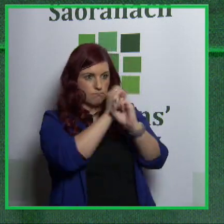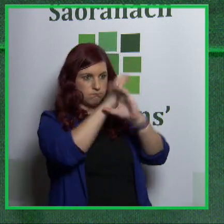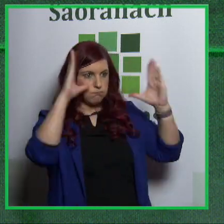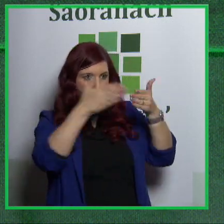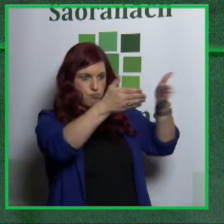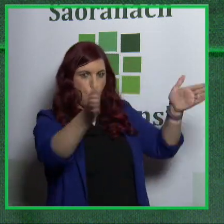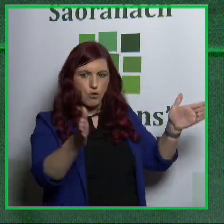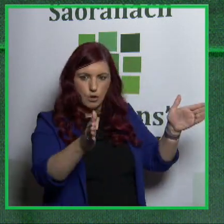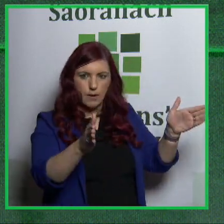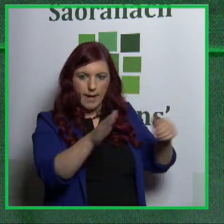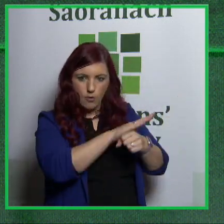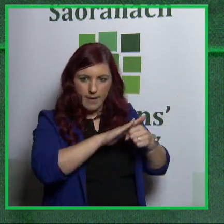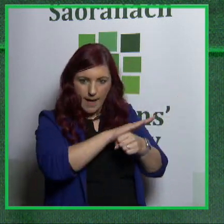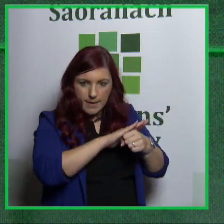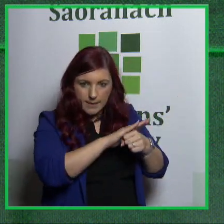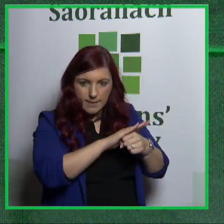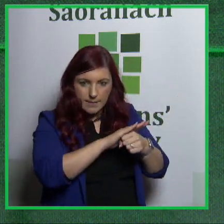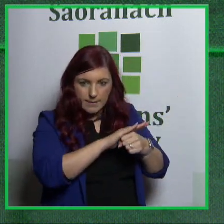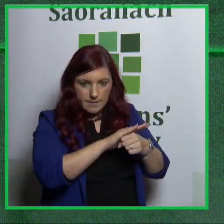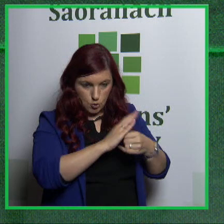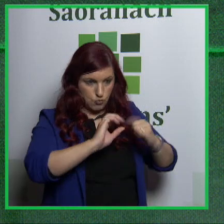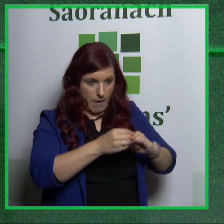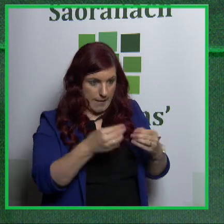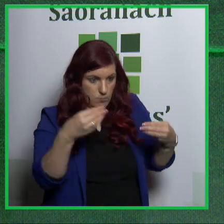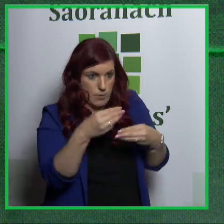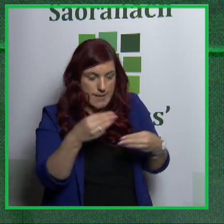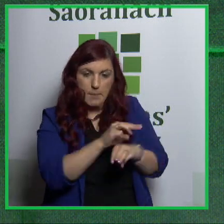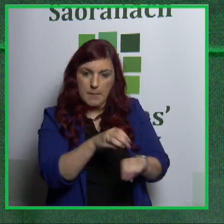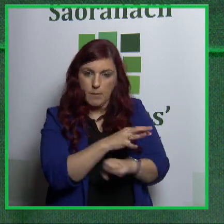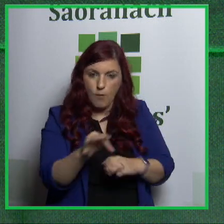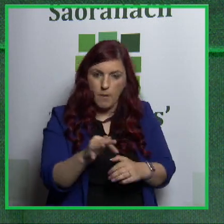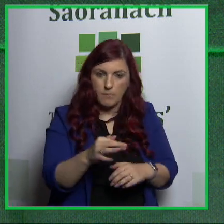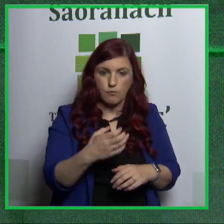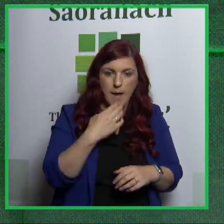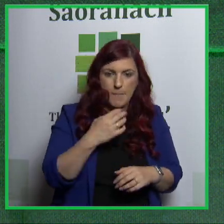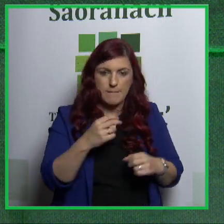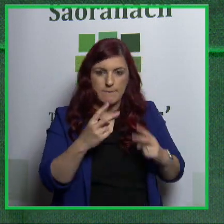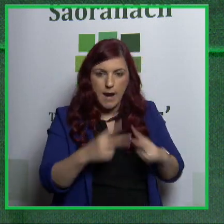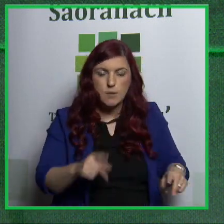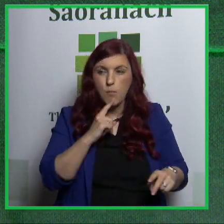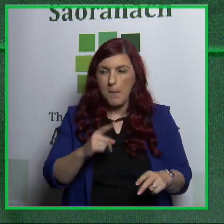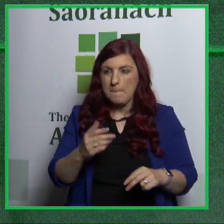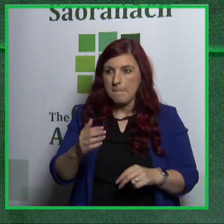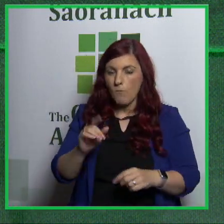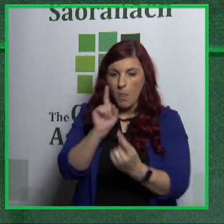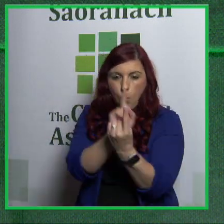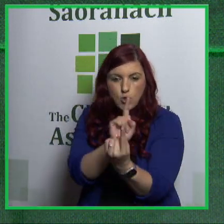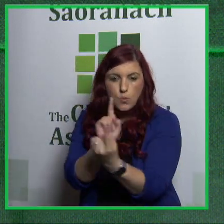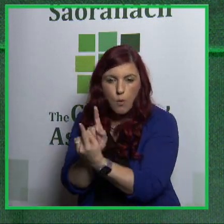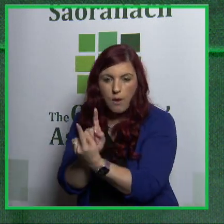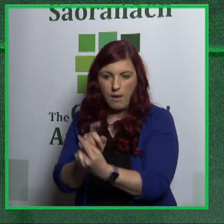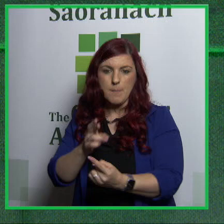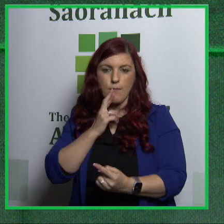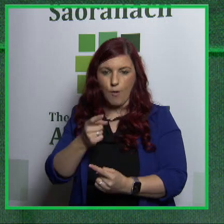keep criminality and violence away from people using drugs. But on the more close-to-home aspect, I would much rather